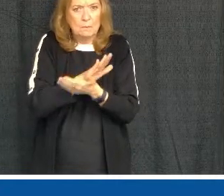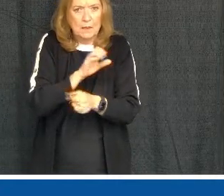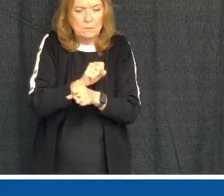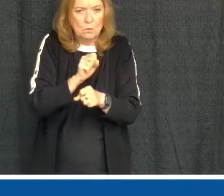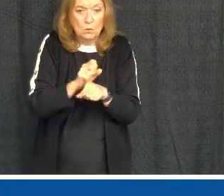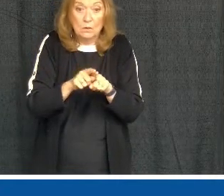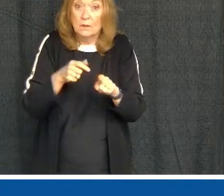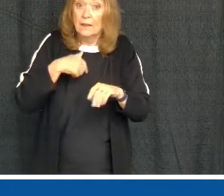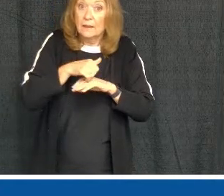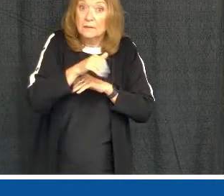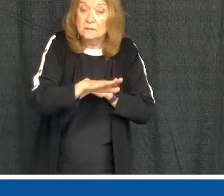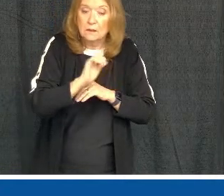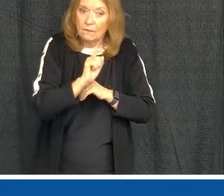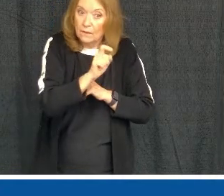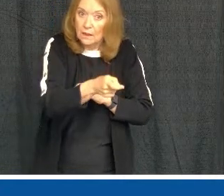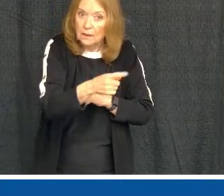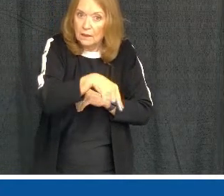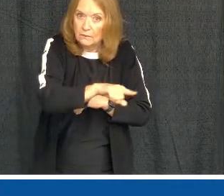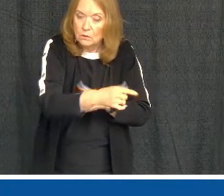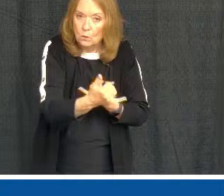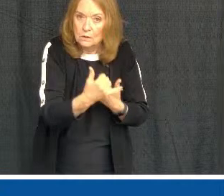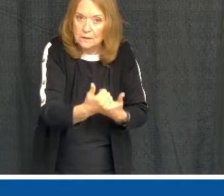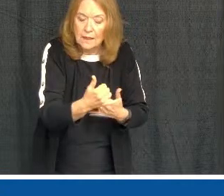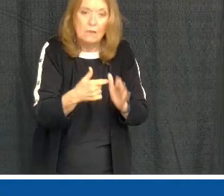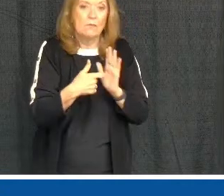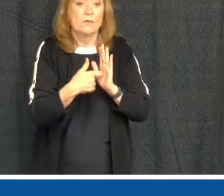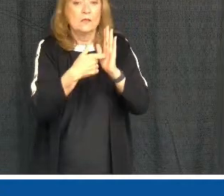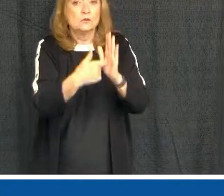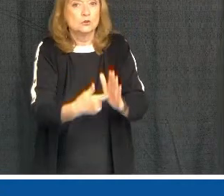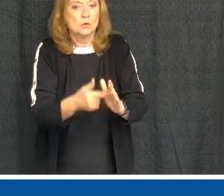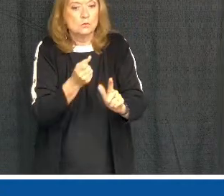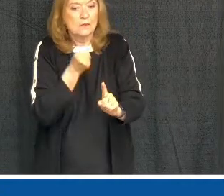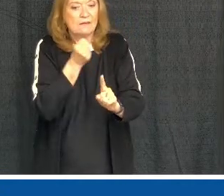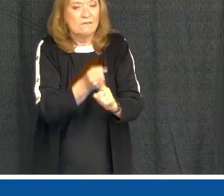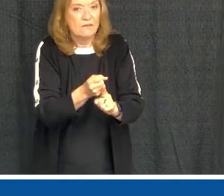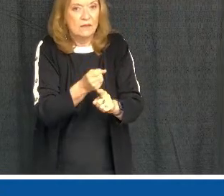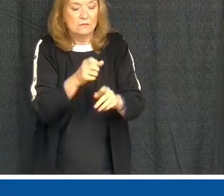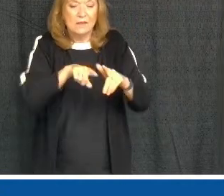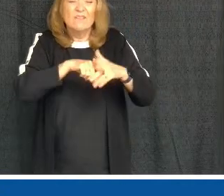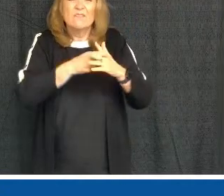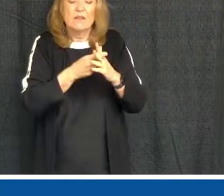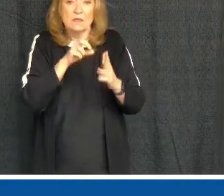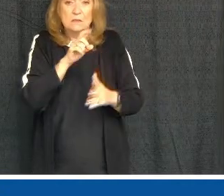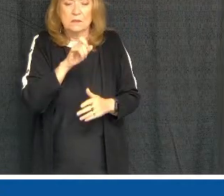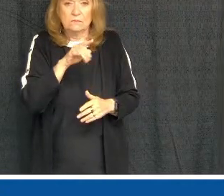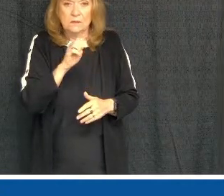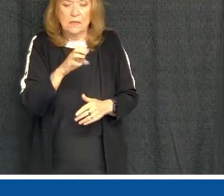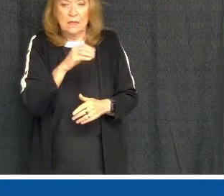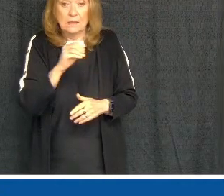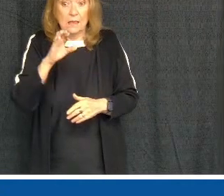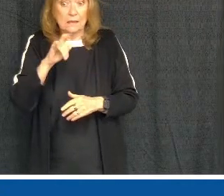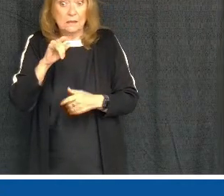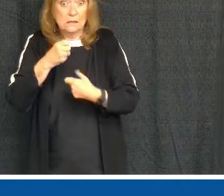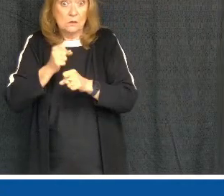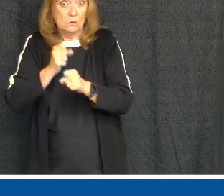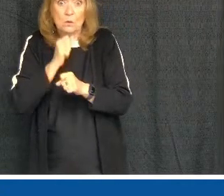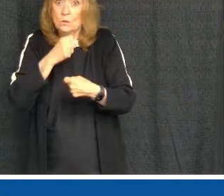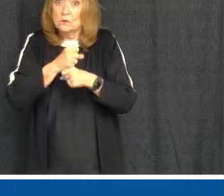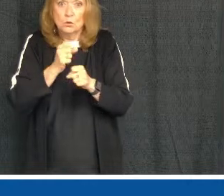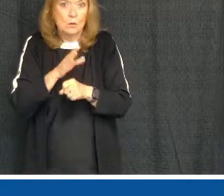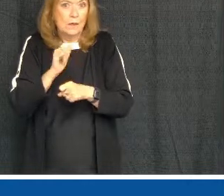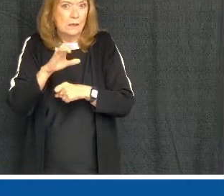sent that I gave to y'all now that shows the effective date, and the city did create it. It wasn't created by the